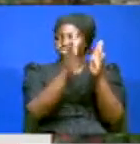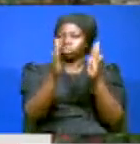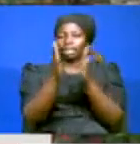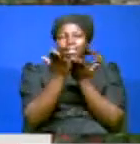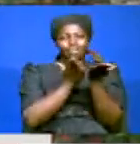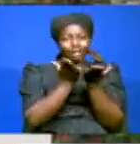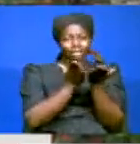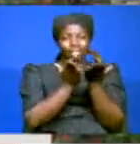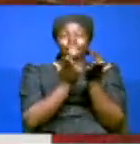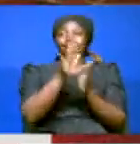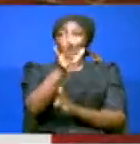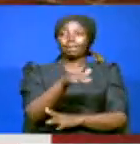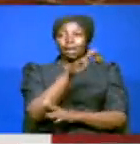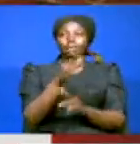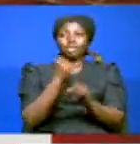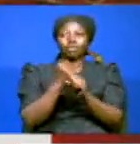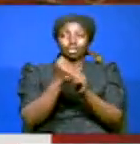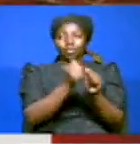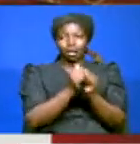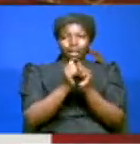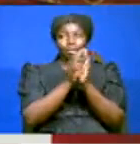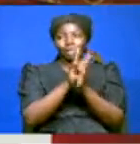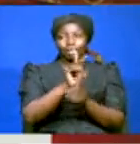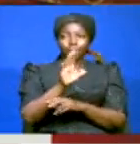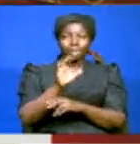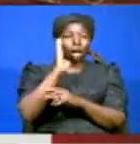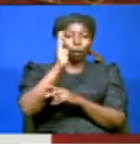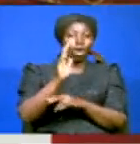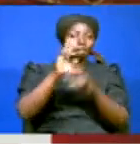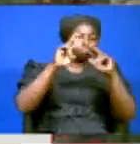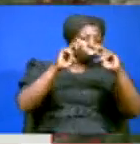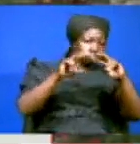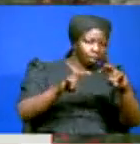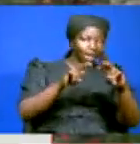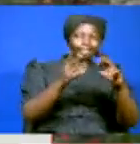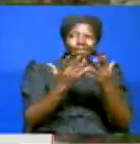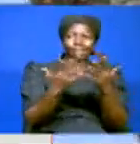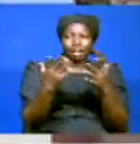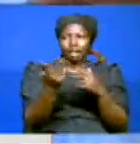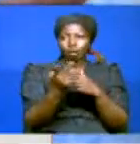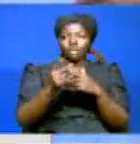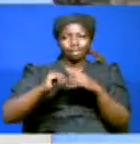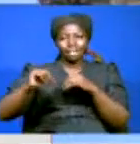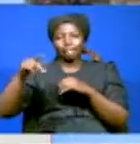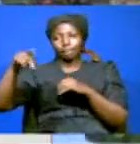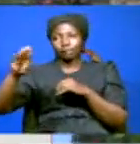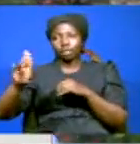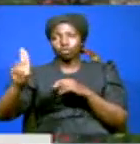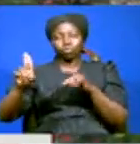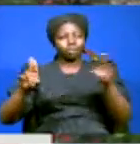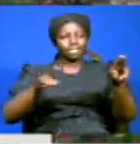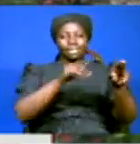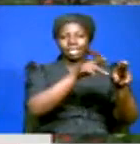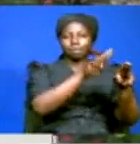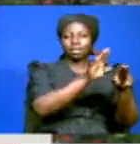Parliament, in partnership with KBC, will look at the equipment on both sides, both at PBU and both at KBC,